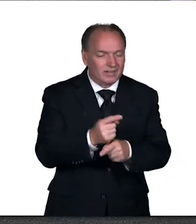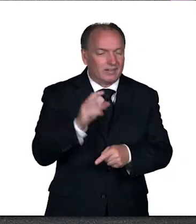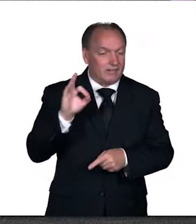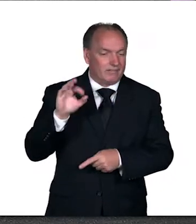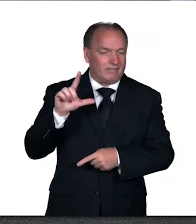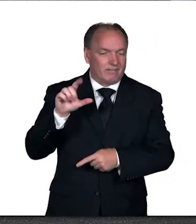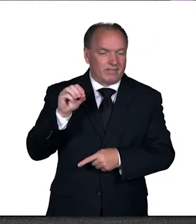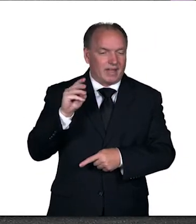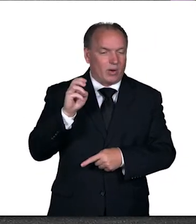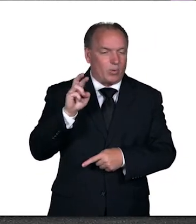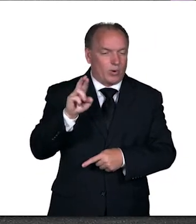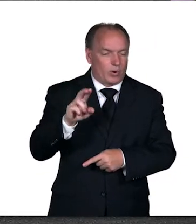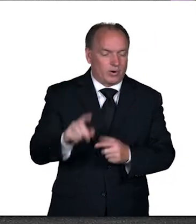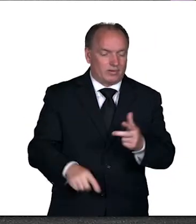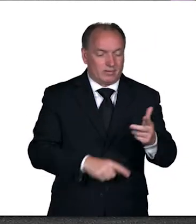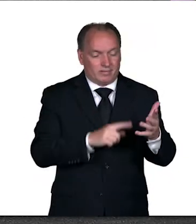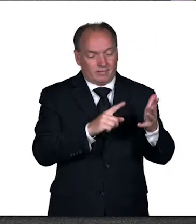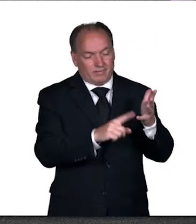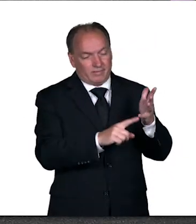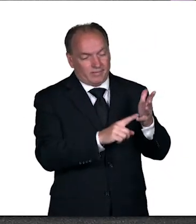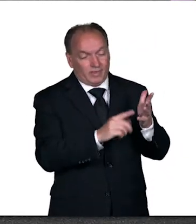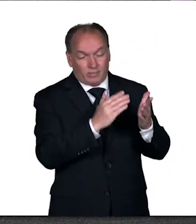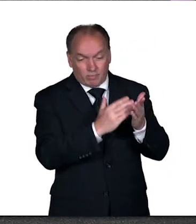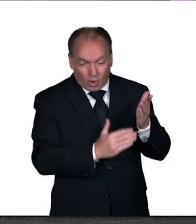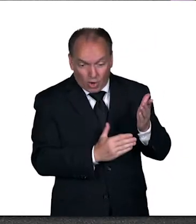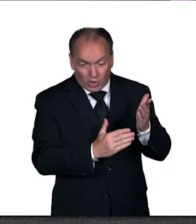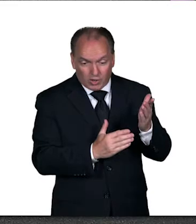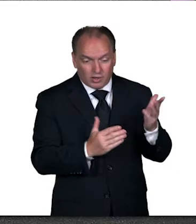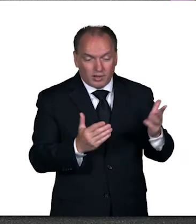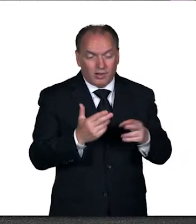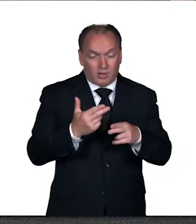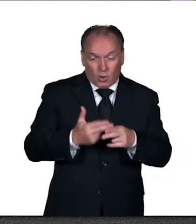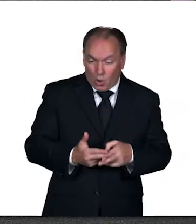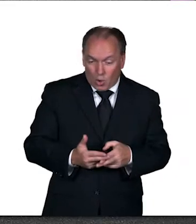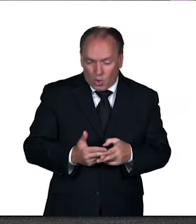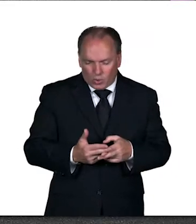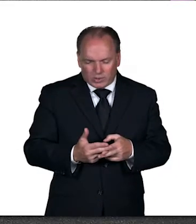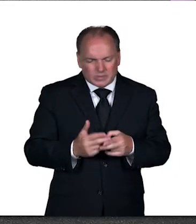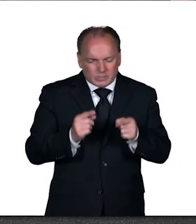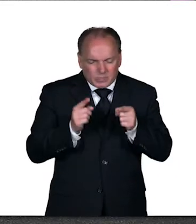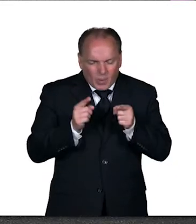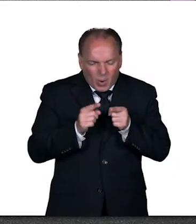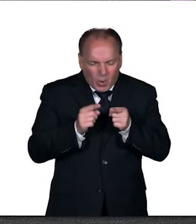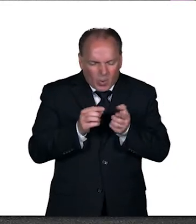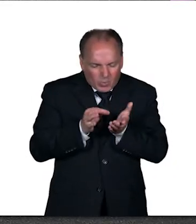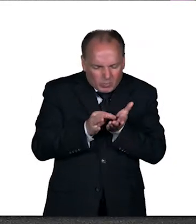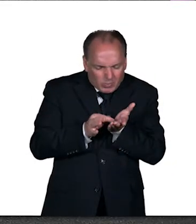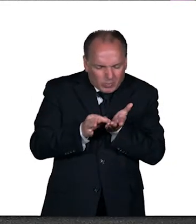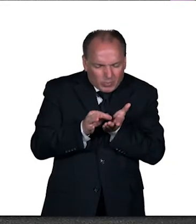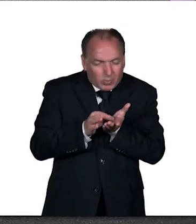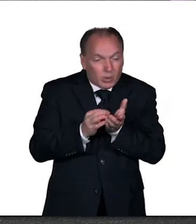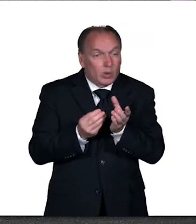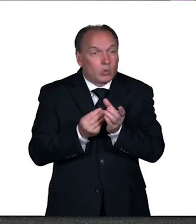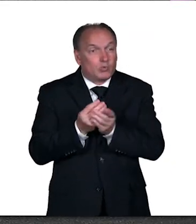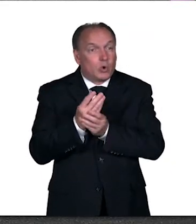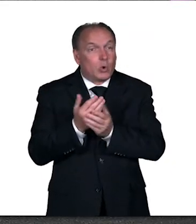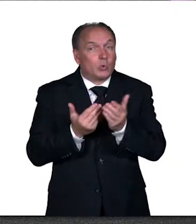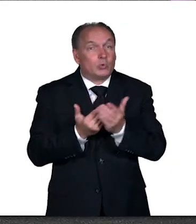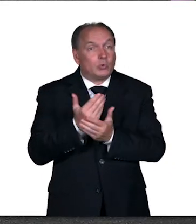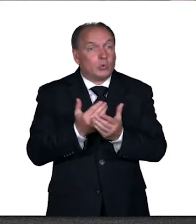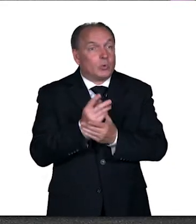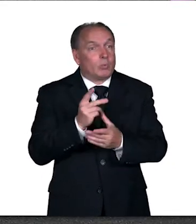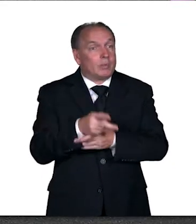job. And our fifth and final part of our flower were the little bitty things that grow new